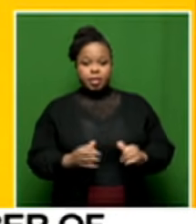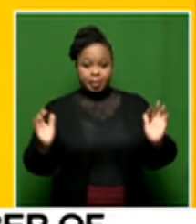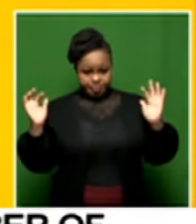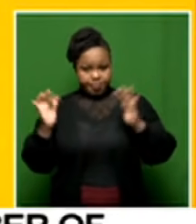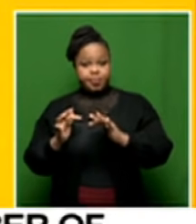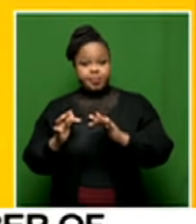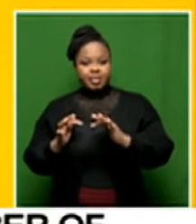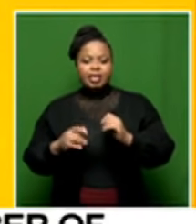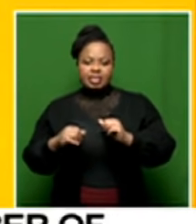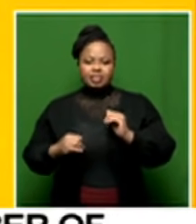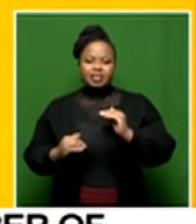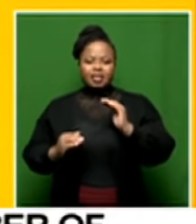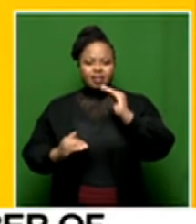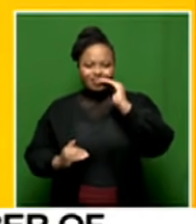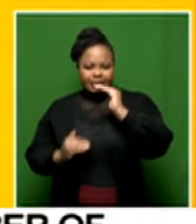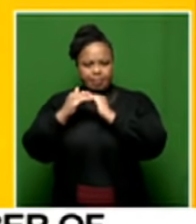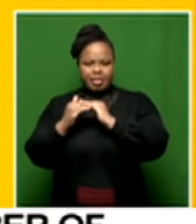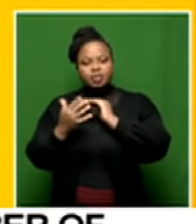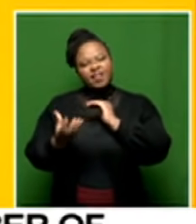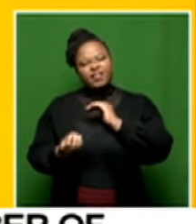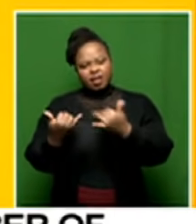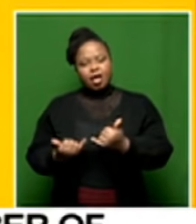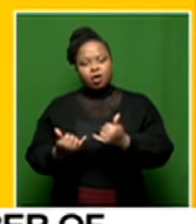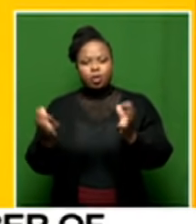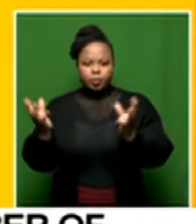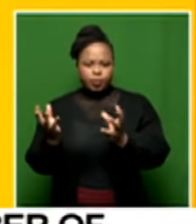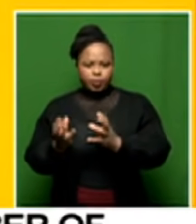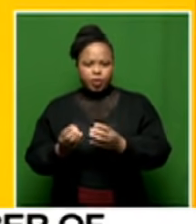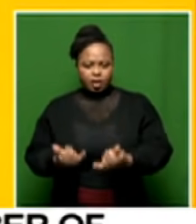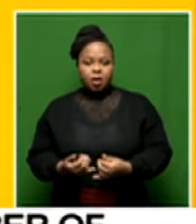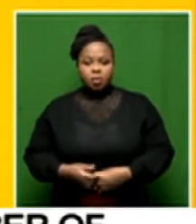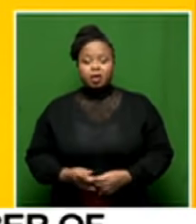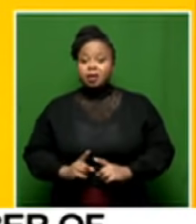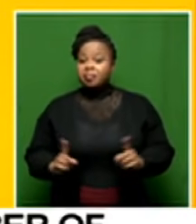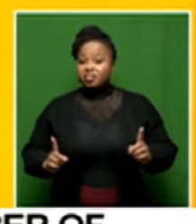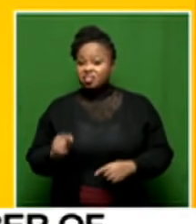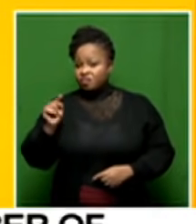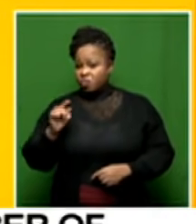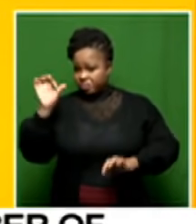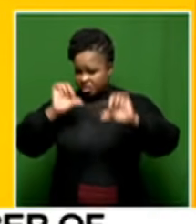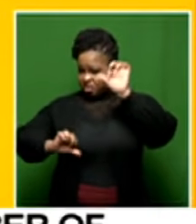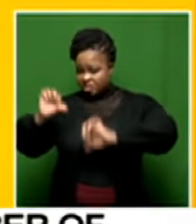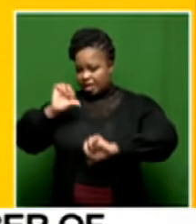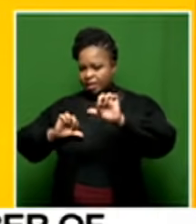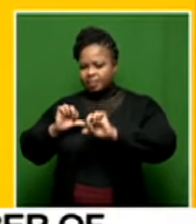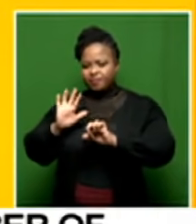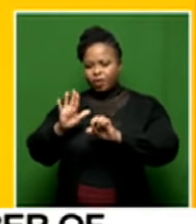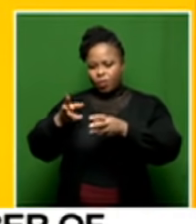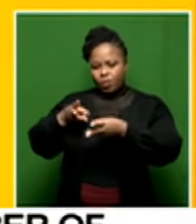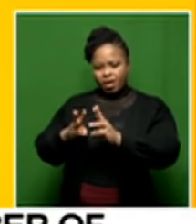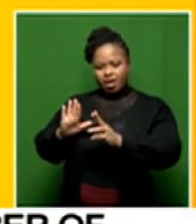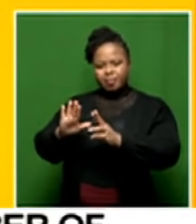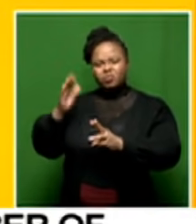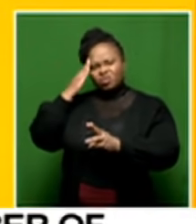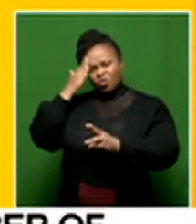number has come down slightly. Not that much because it's still happening. However, from a scientific point of view, because we understand the economic